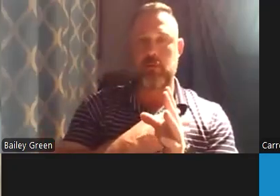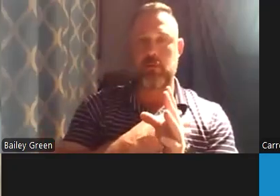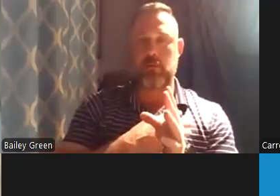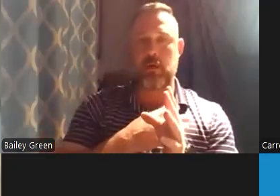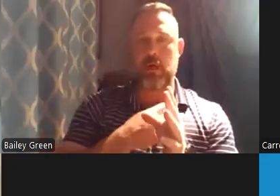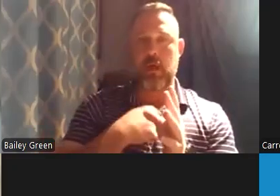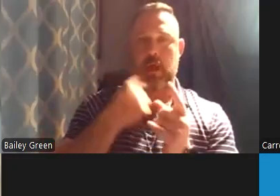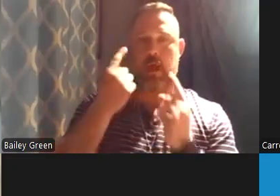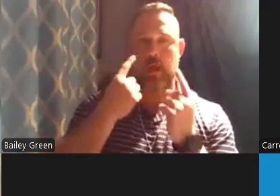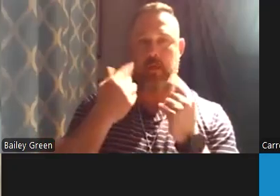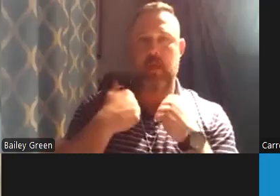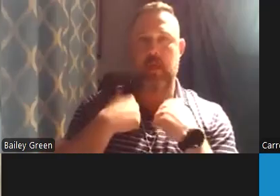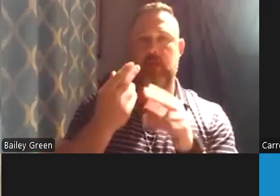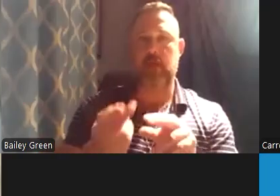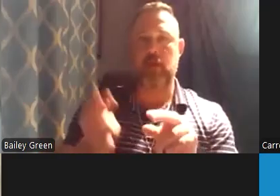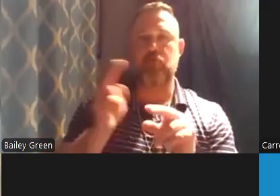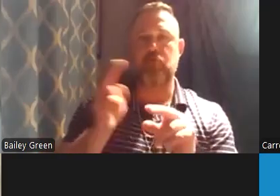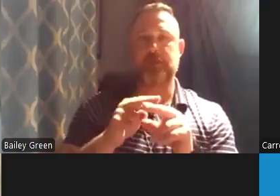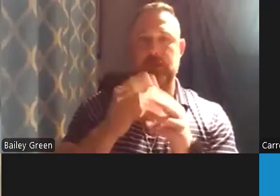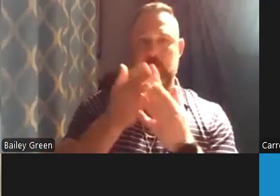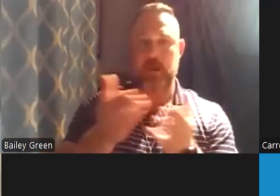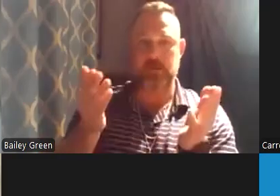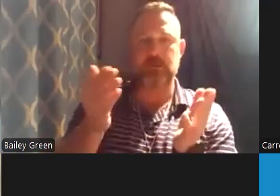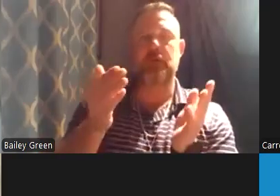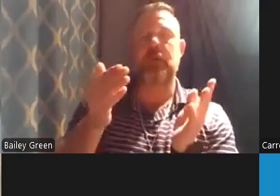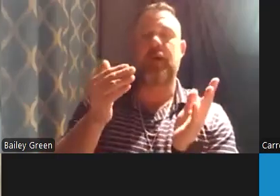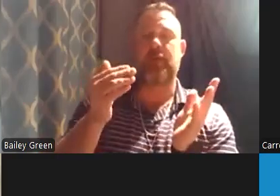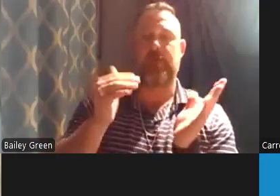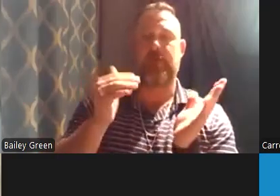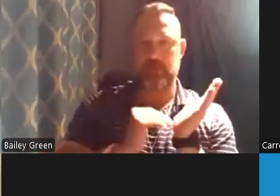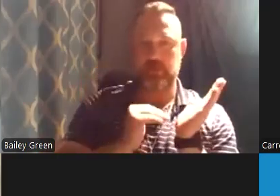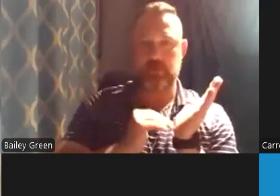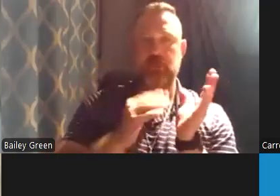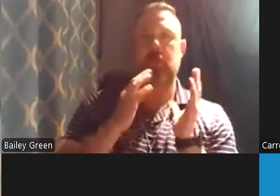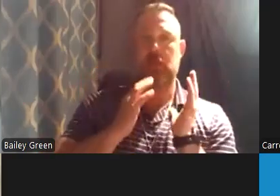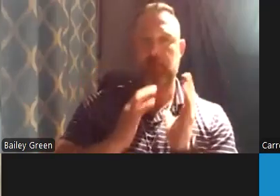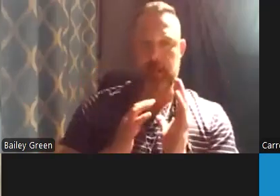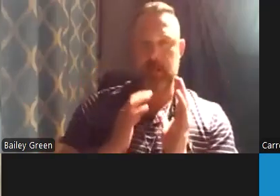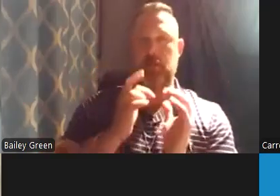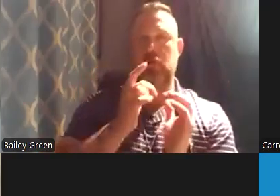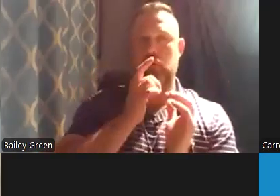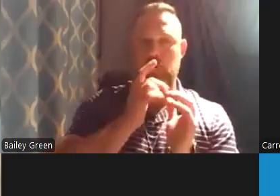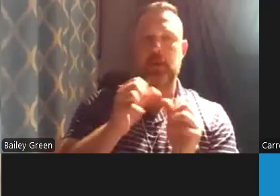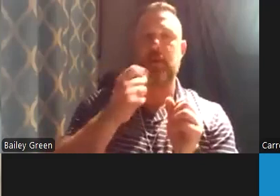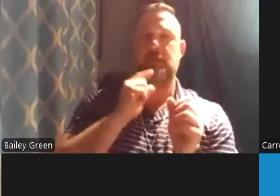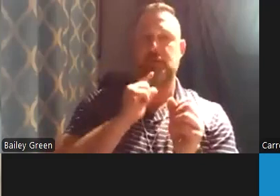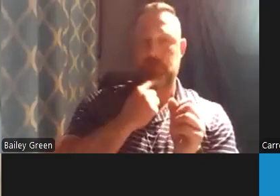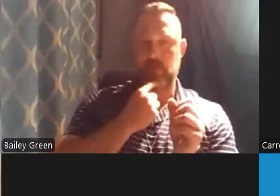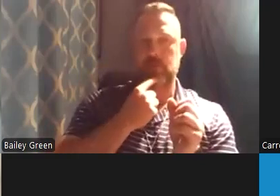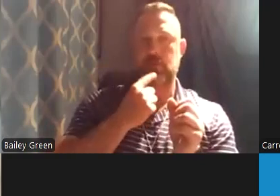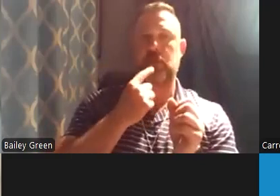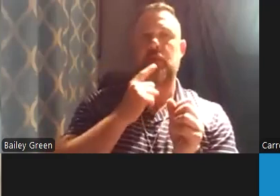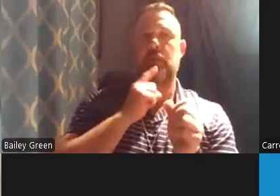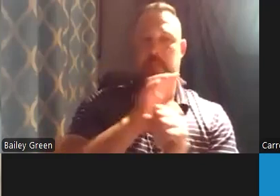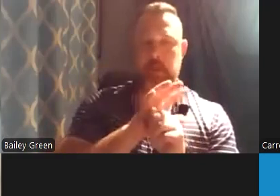having an increasing presence of physicians on the committee who take seriously the obligation